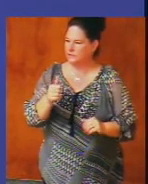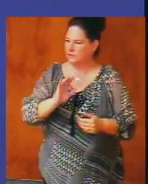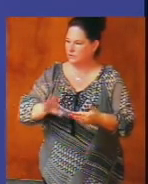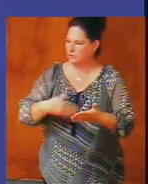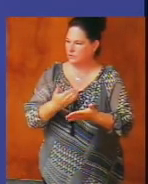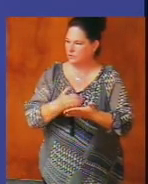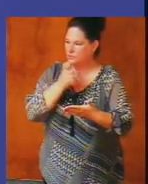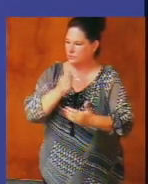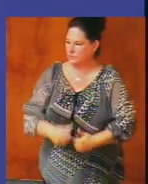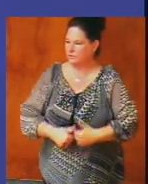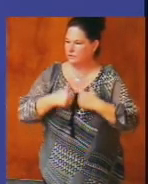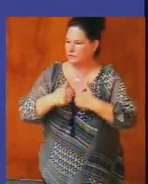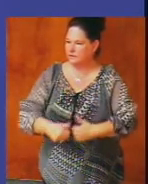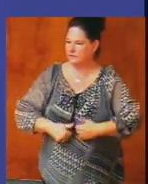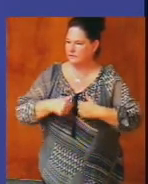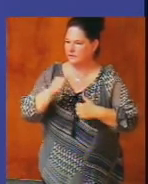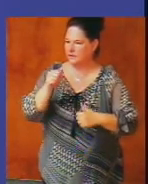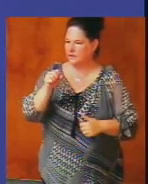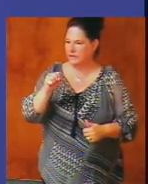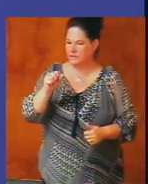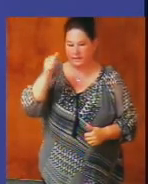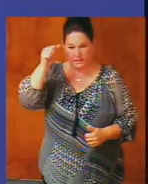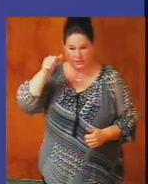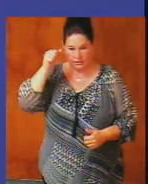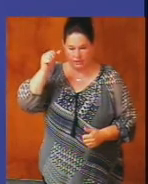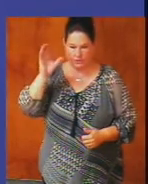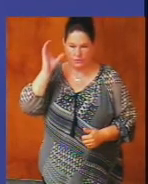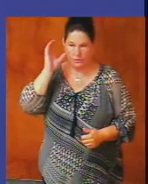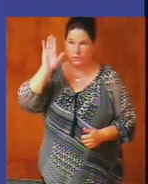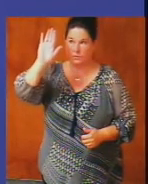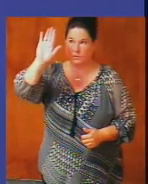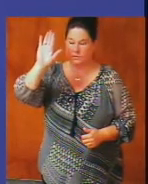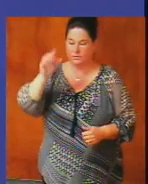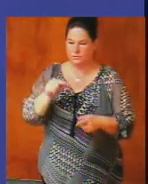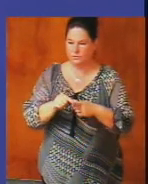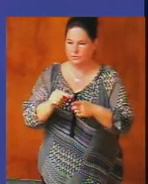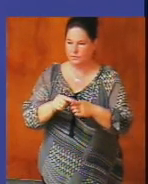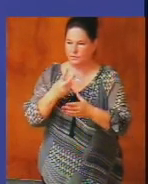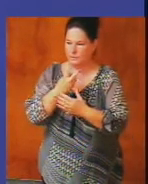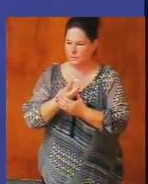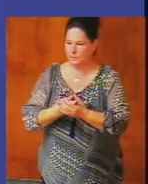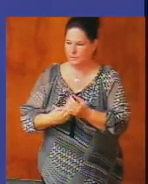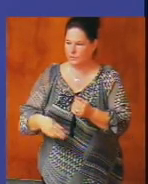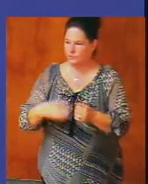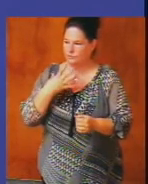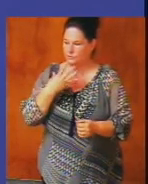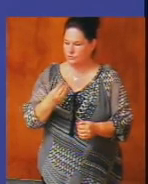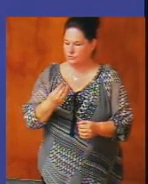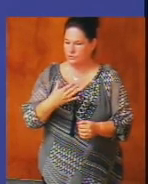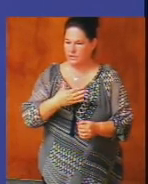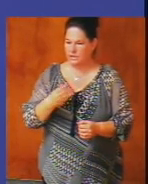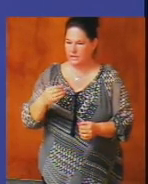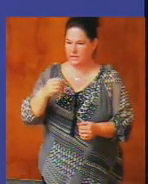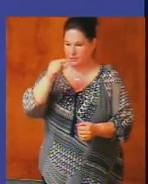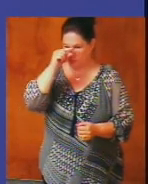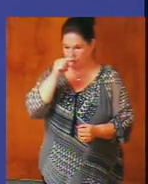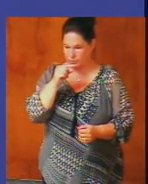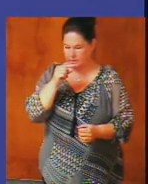"All who dwelt in Asia heard the word of the Lord, both Jews and